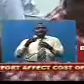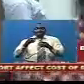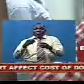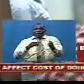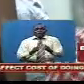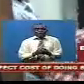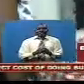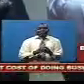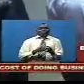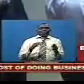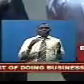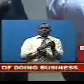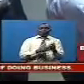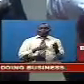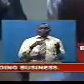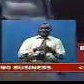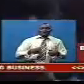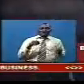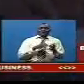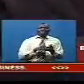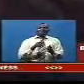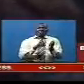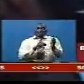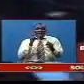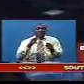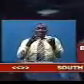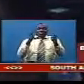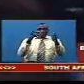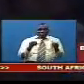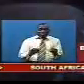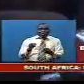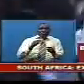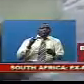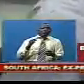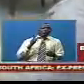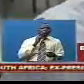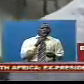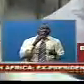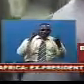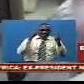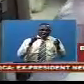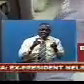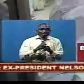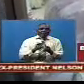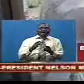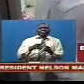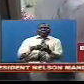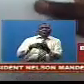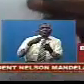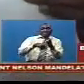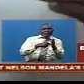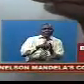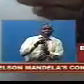anger on the media. Finally, issues were later resolved when the management of the hotel decided to pay off their debt